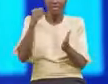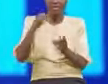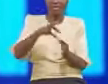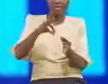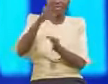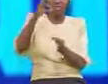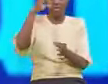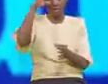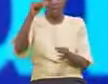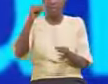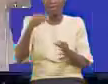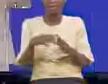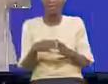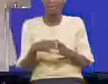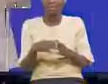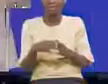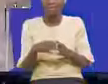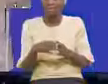Ogbro be gbogbon me o.